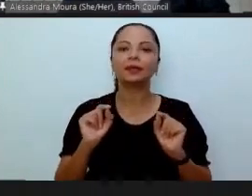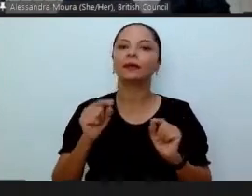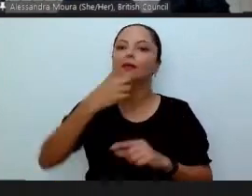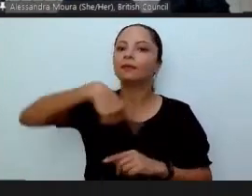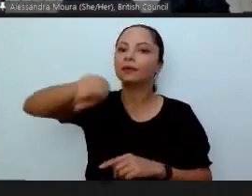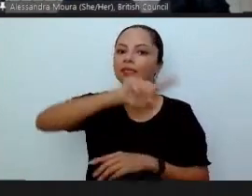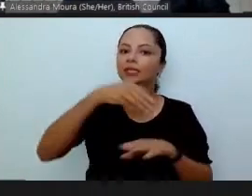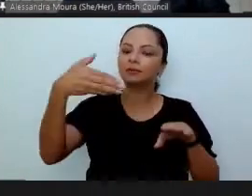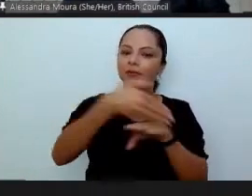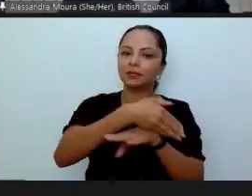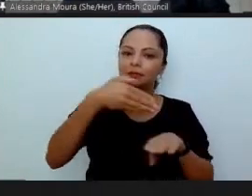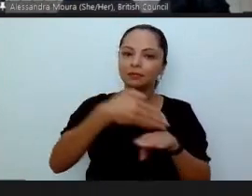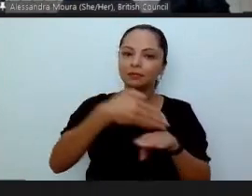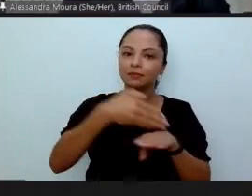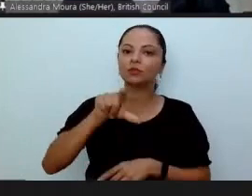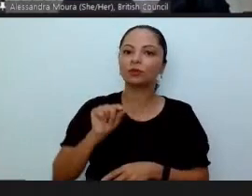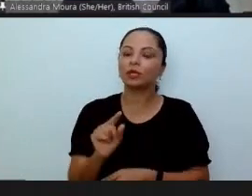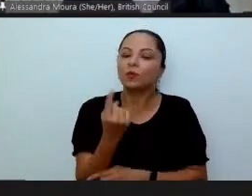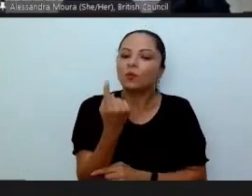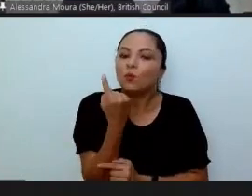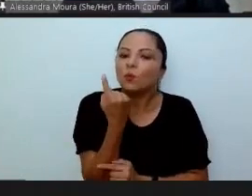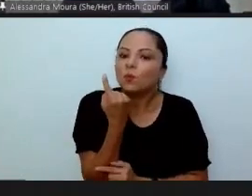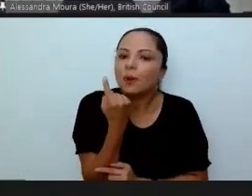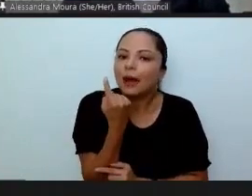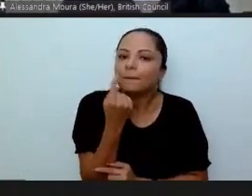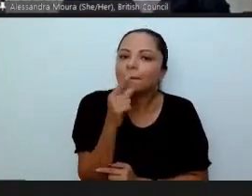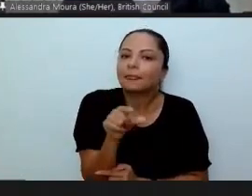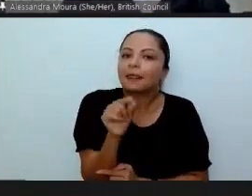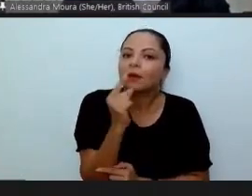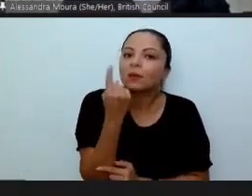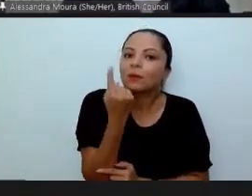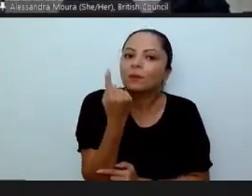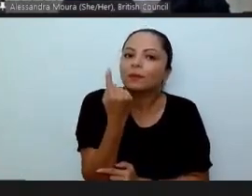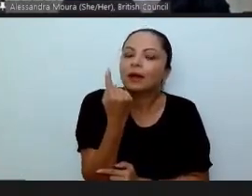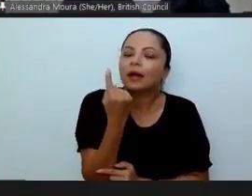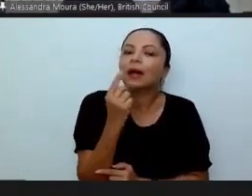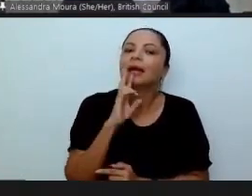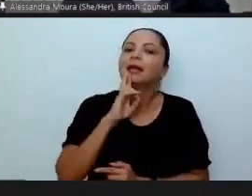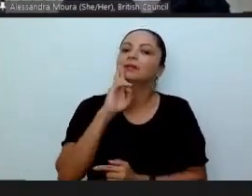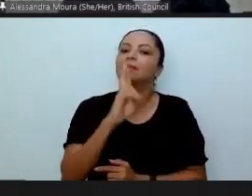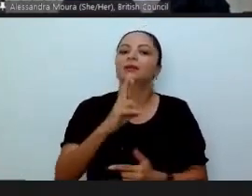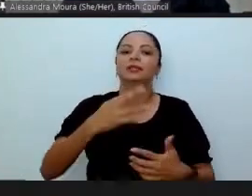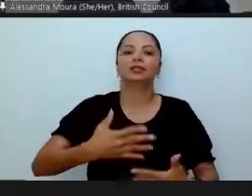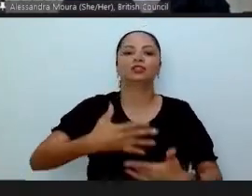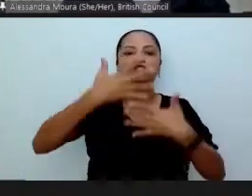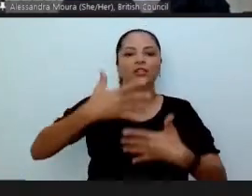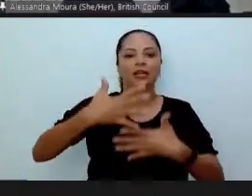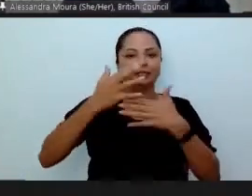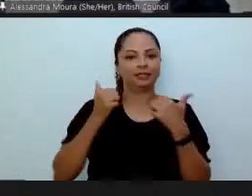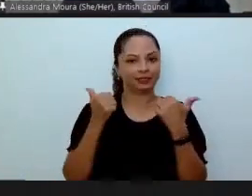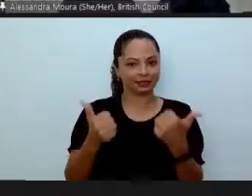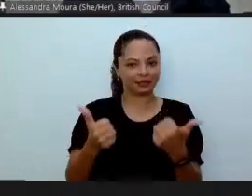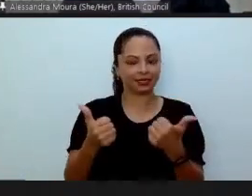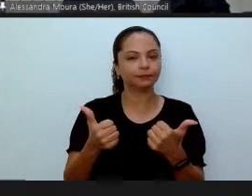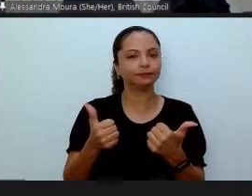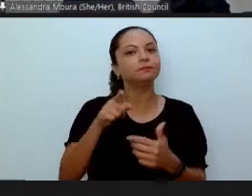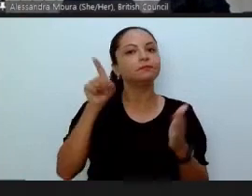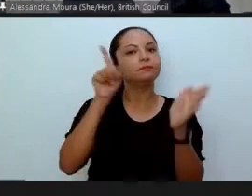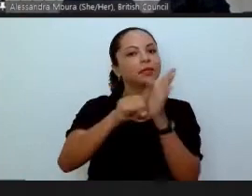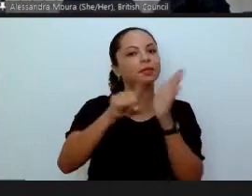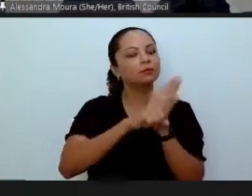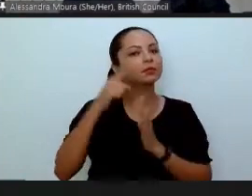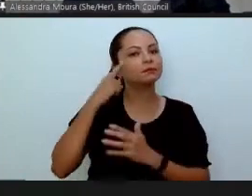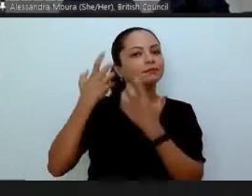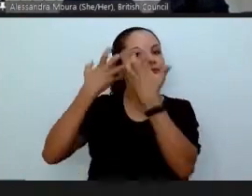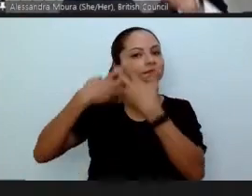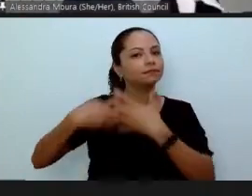answer in the chat, and we can pick up on it. So here's some questions that are quite interesting to reflect with. What were the turning points in your career